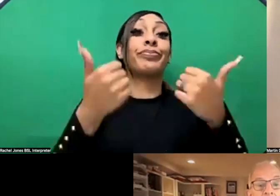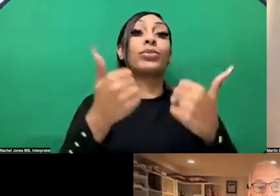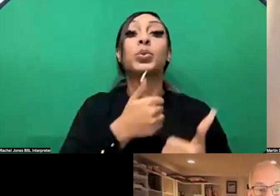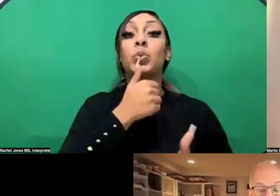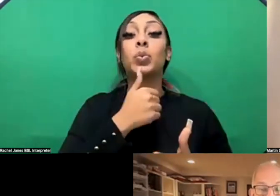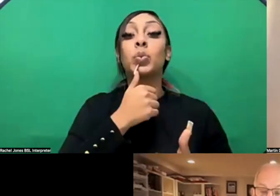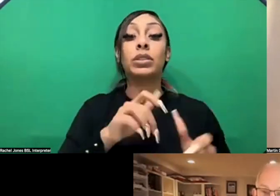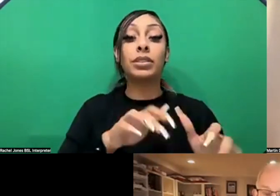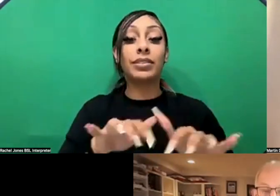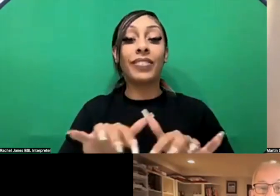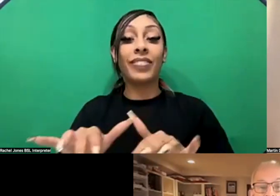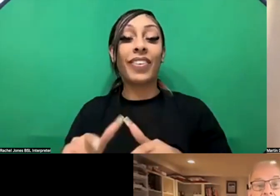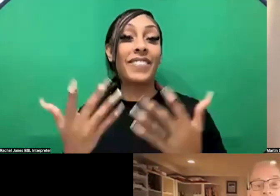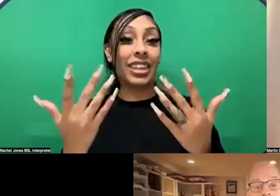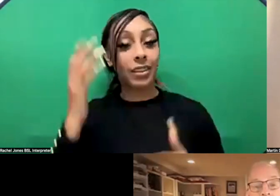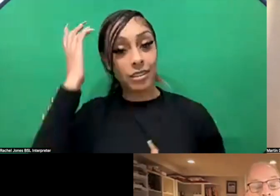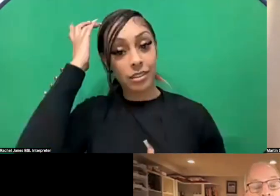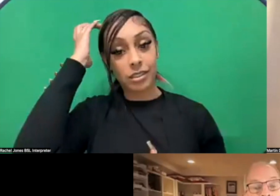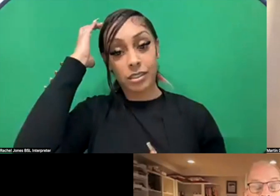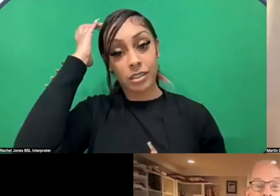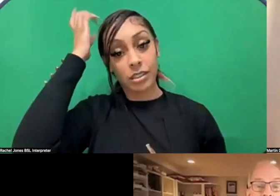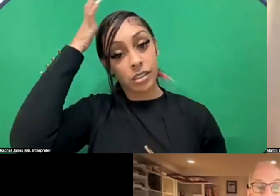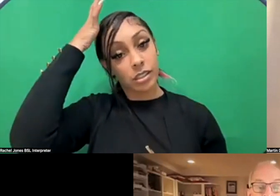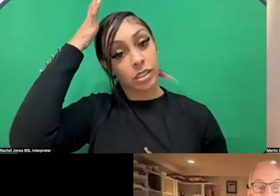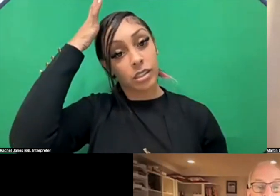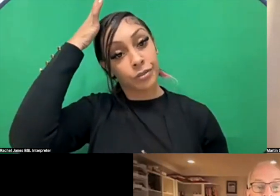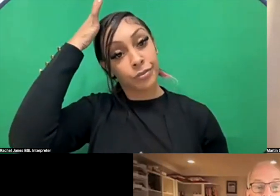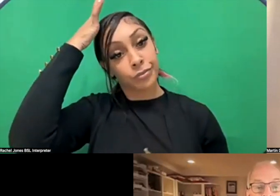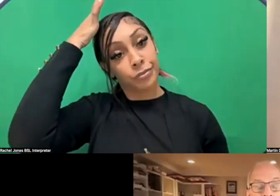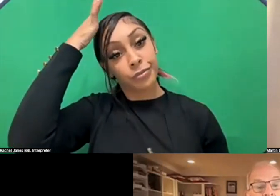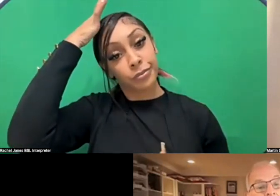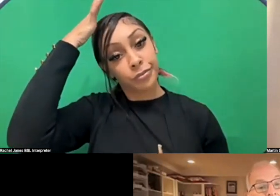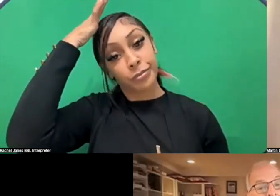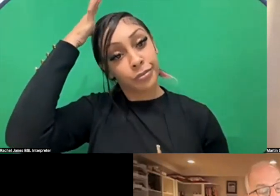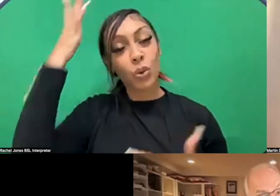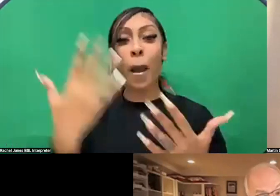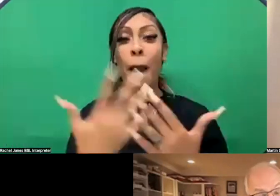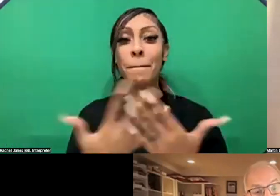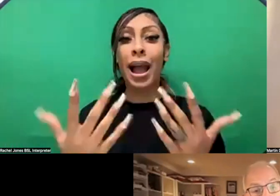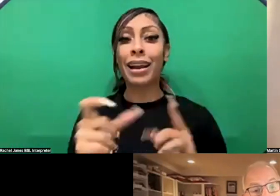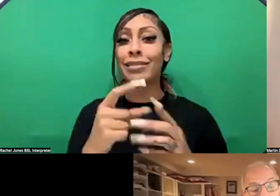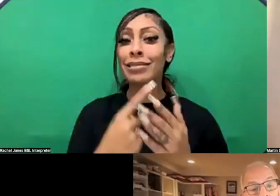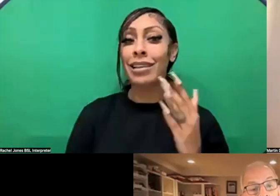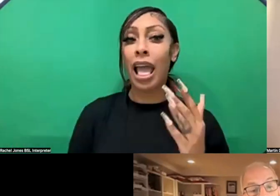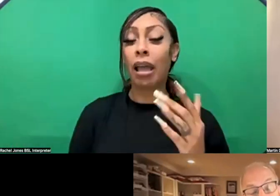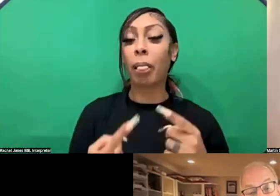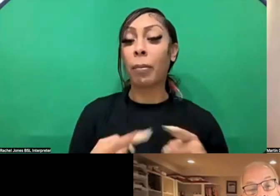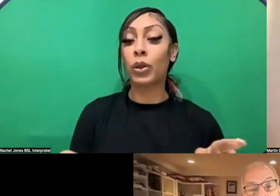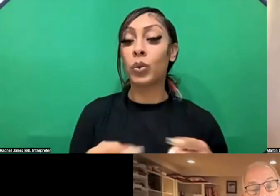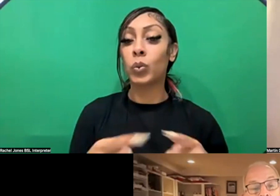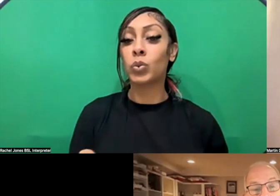to many classes of disabled musicians. And I learned about this because of a